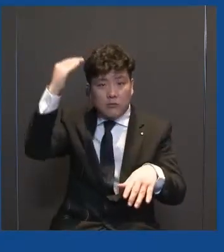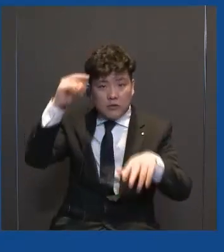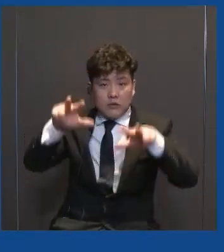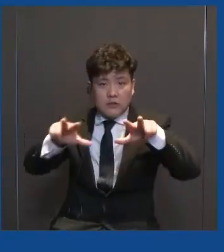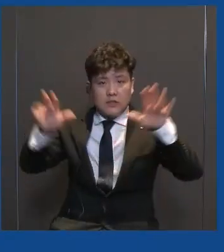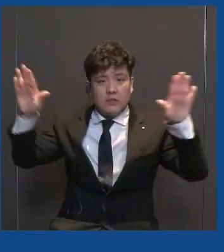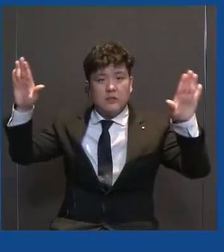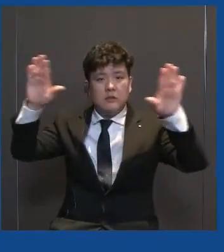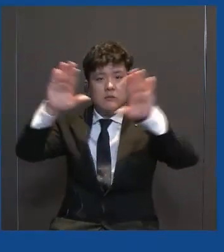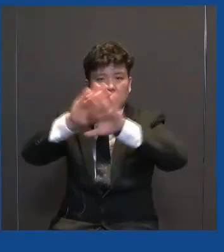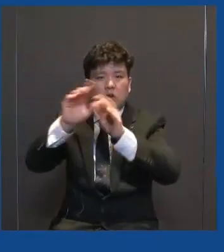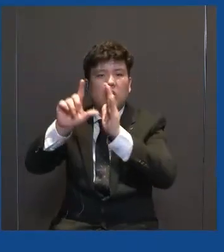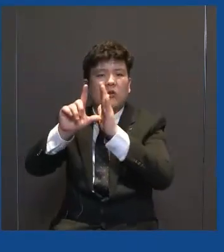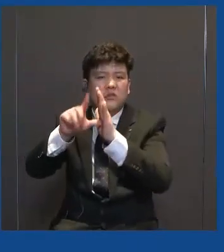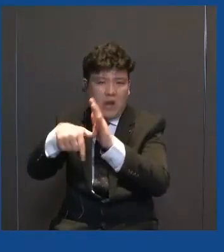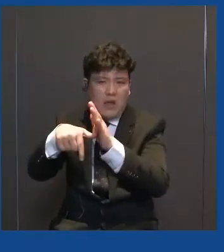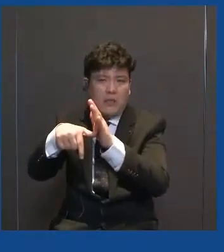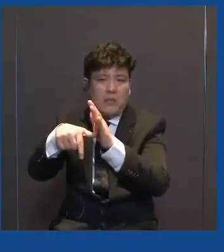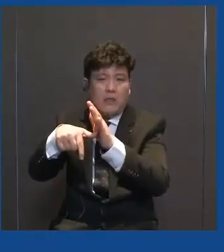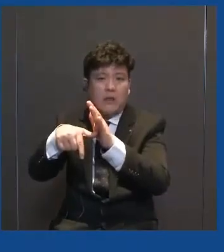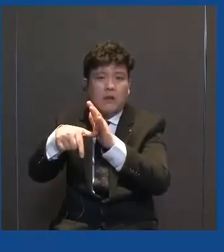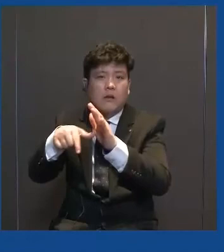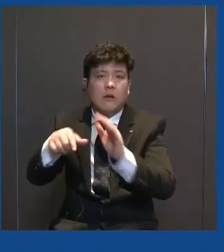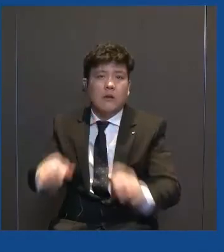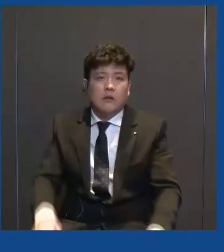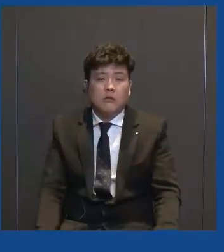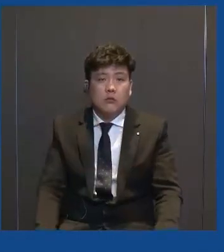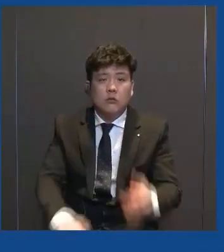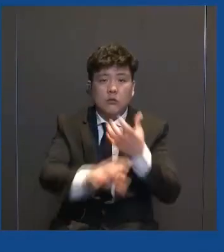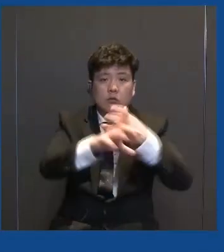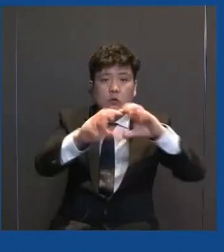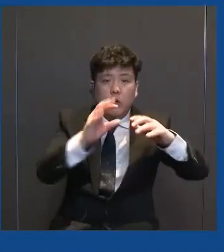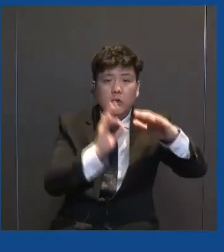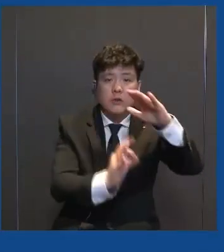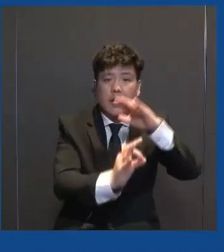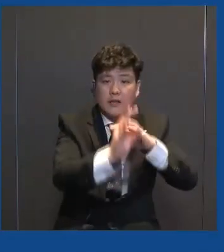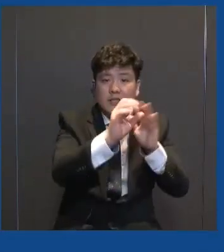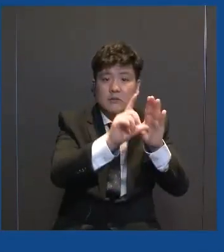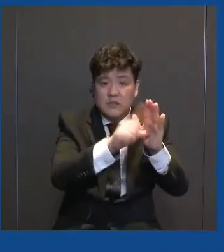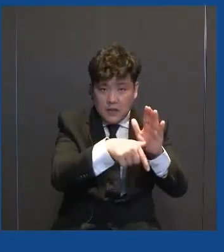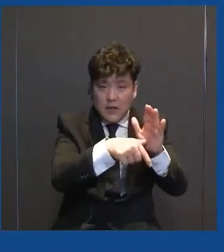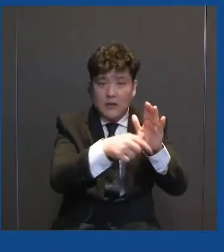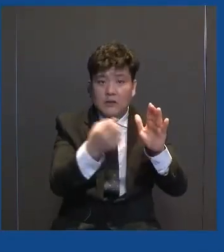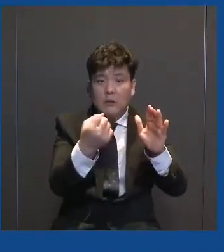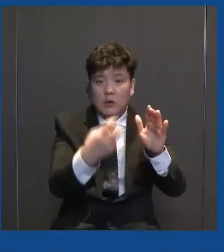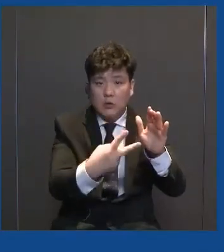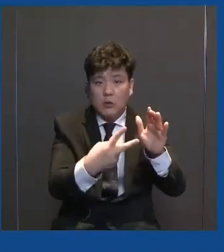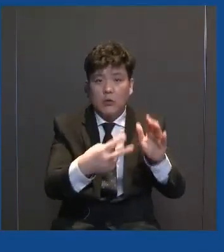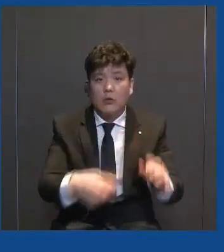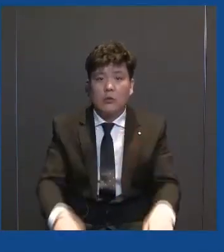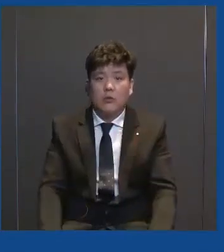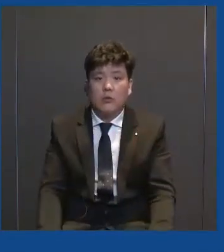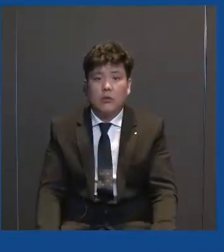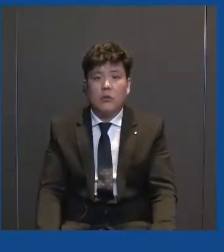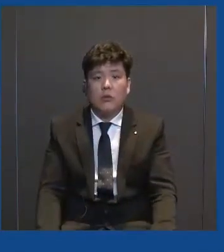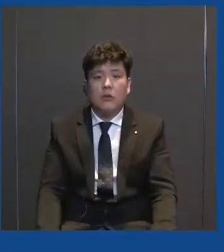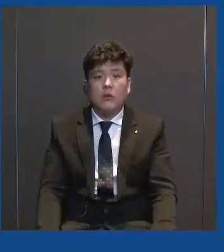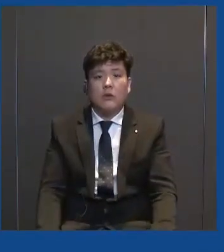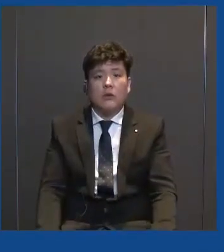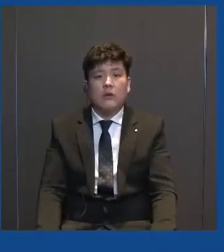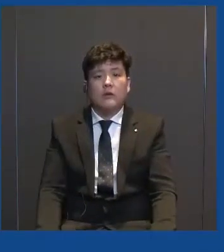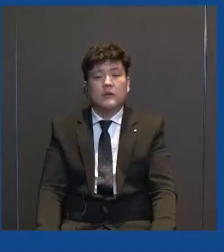delayed by 5 minutes as well, and also depending on where you are, it is time for dinner